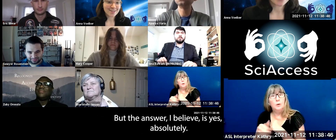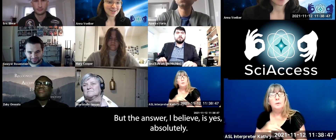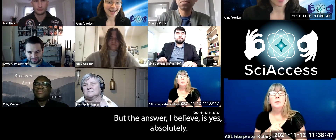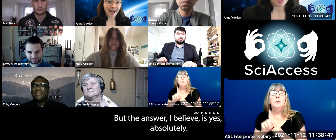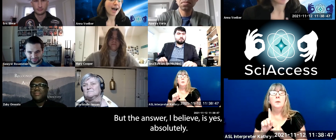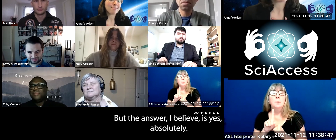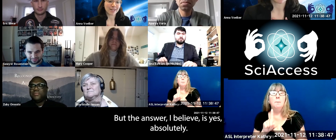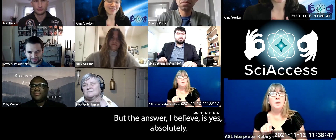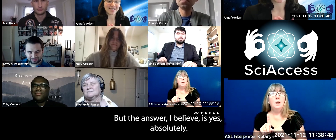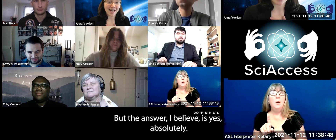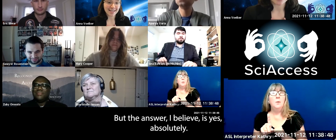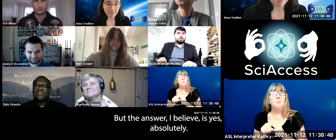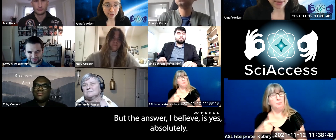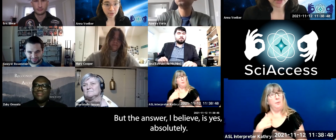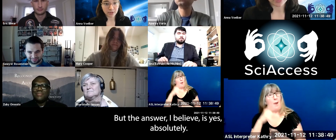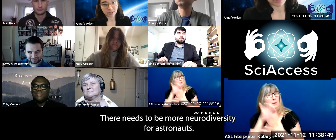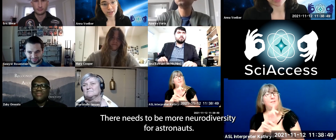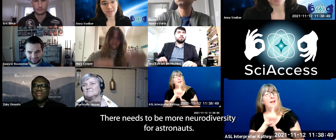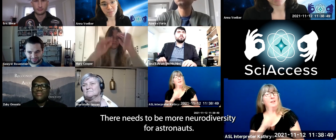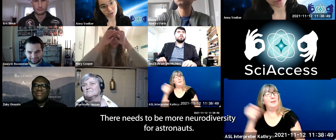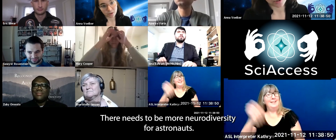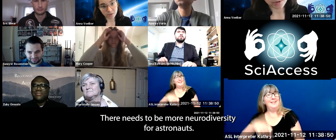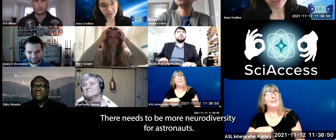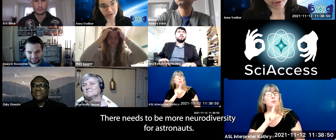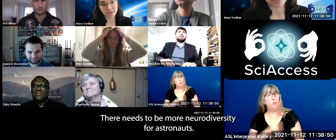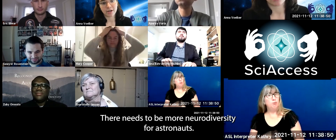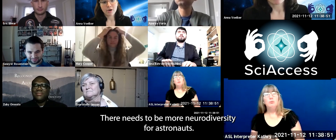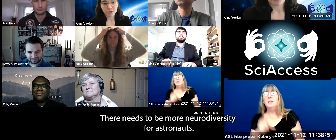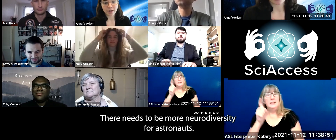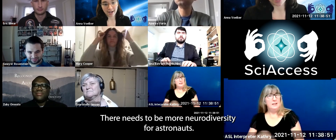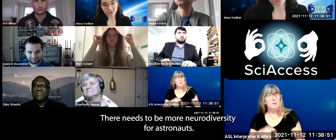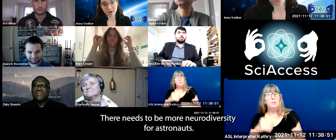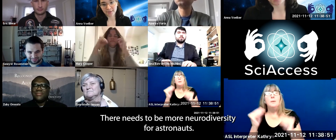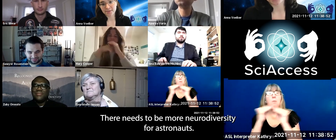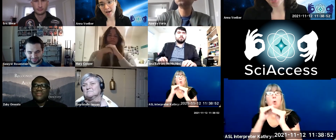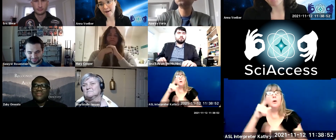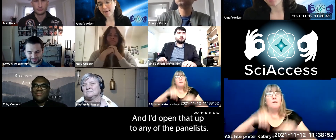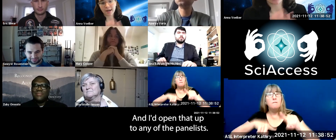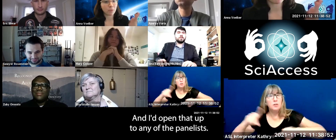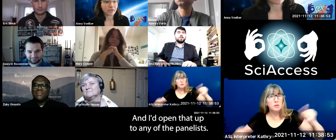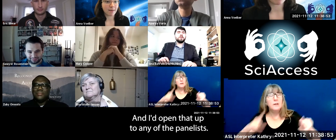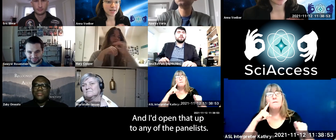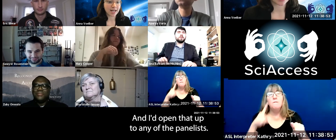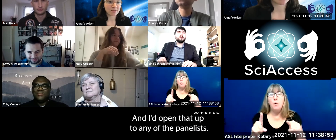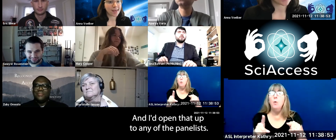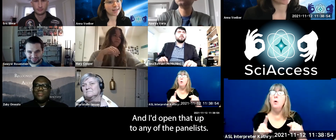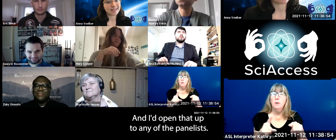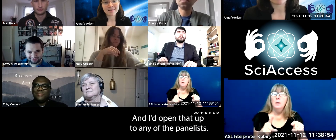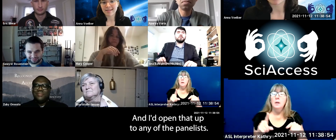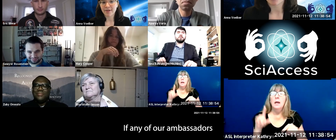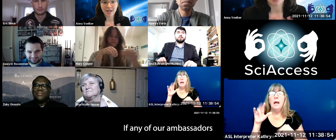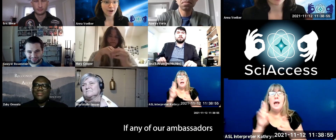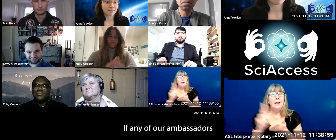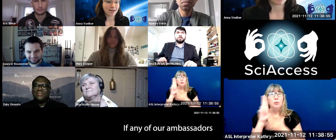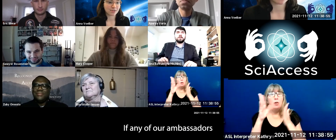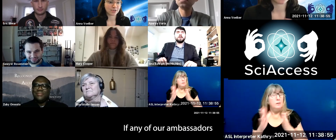the answer, I believe, is yes, absolutely. There needs to be more neurodiversity for astronauts. And I'd open that up to any of the panelists.